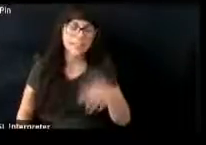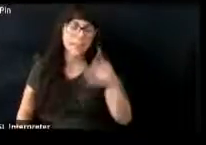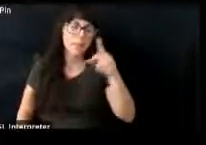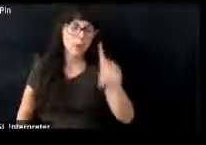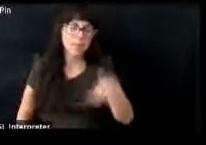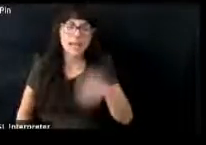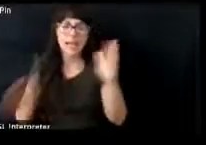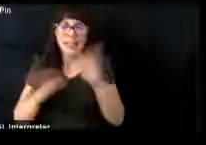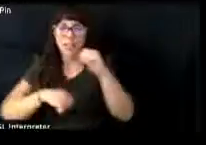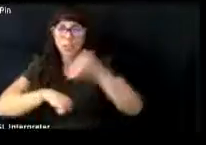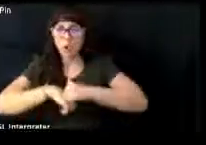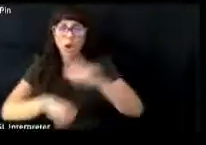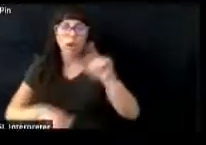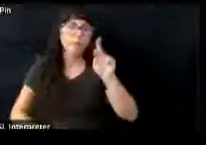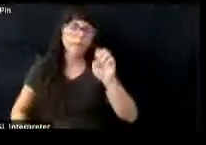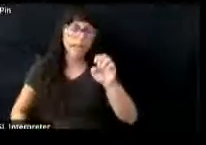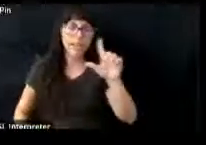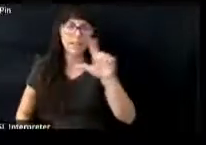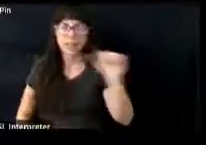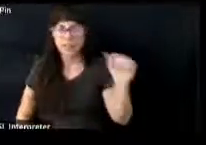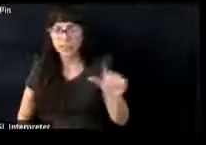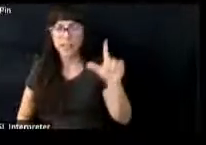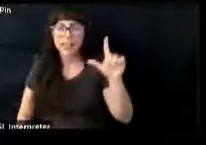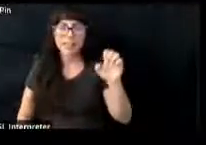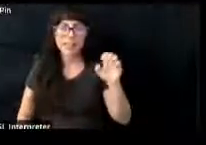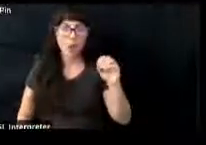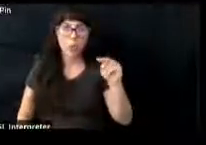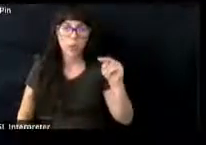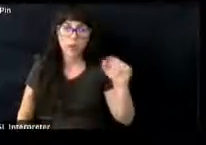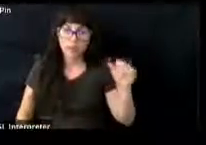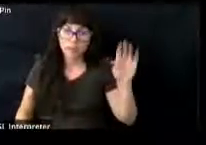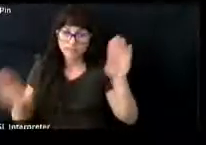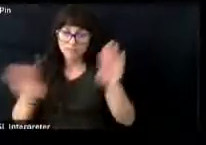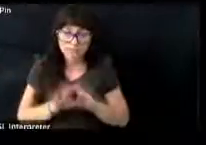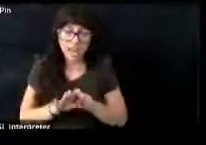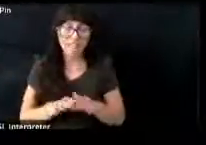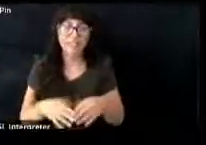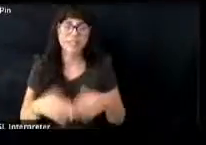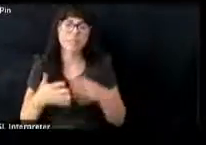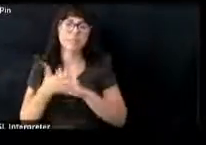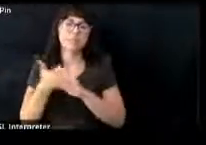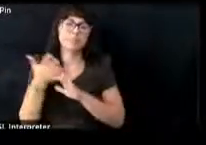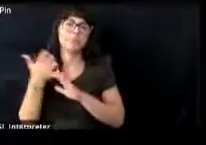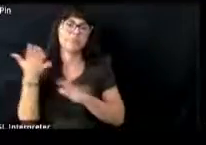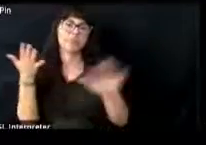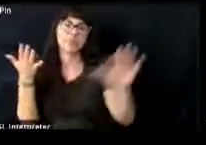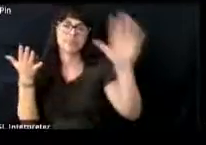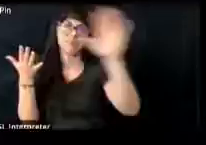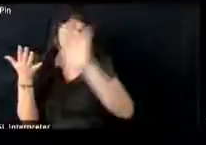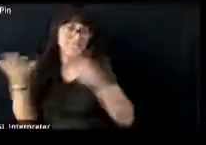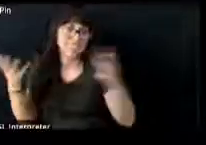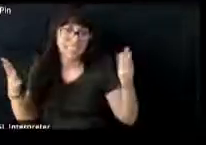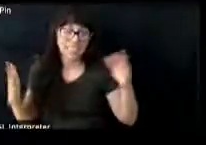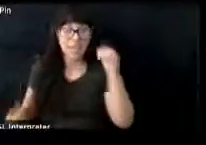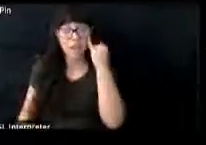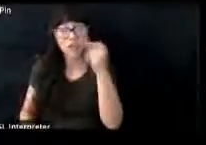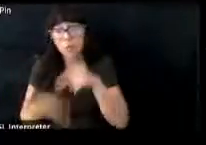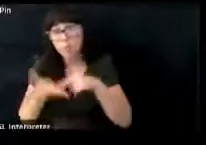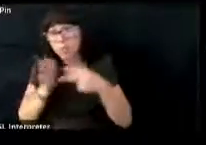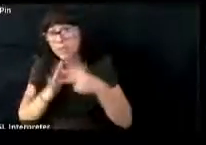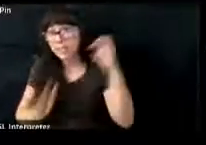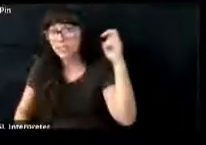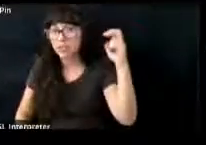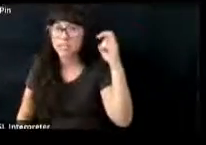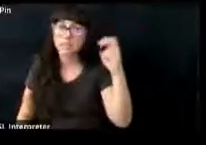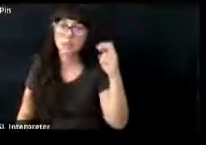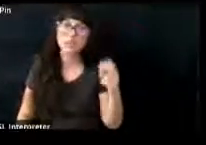Los Angeles, Leona Valley, and that would be about it. If you're talking about